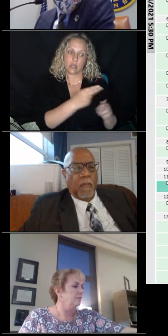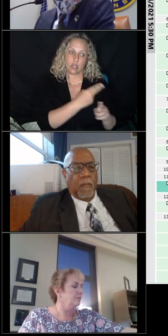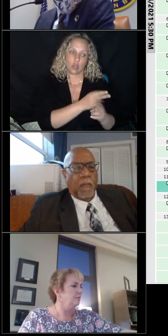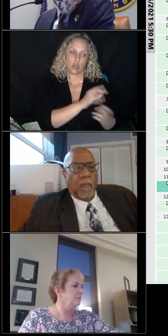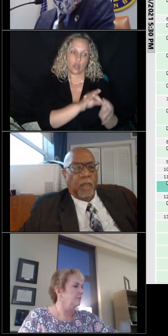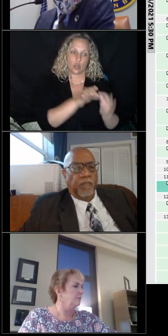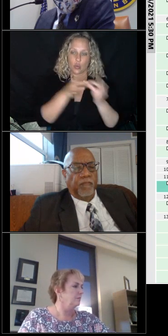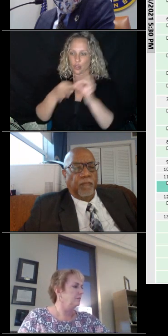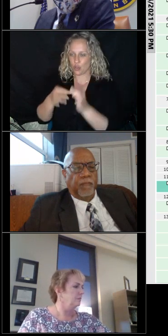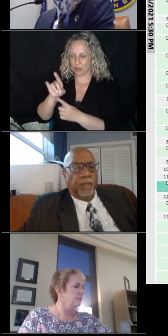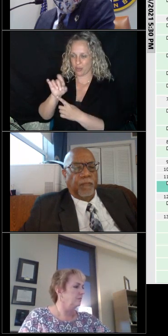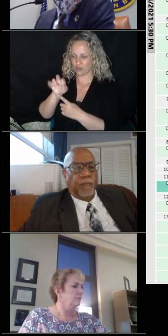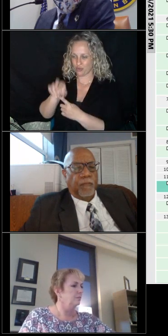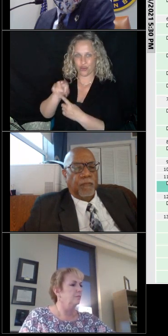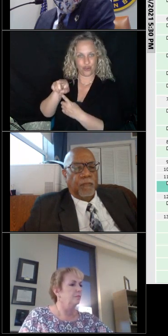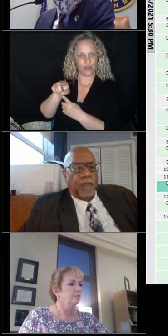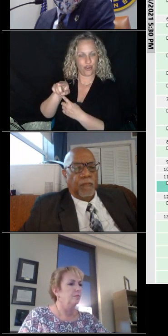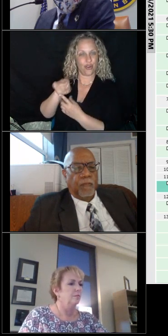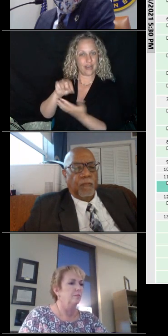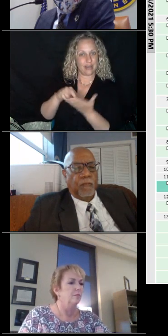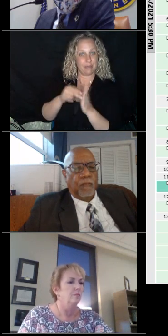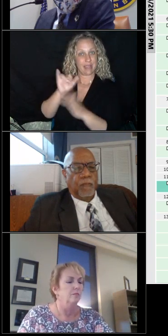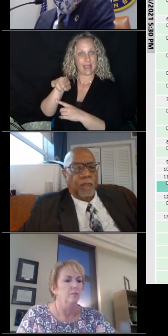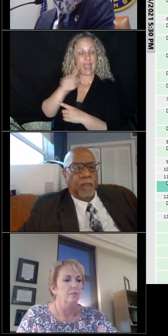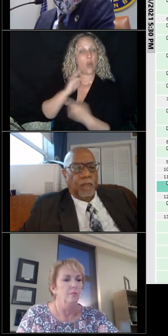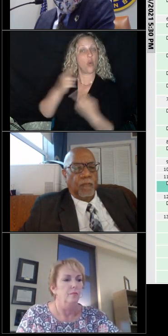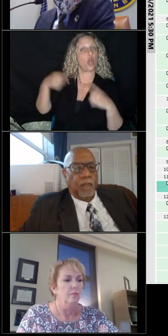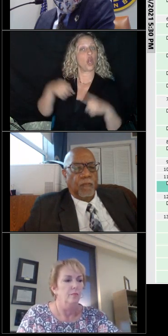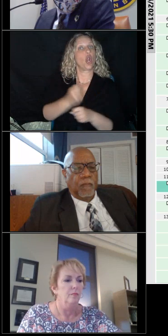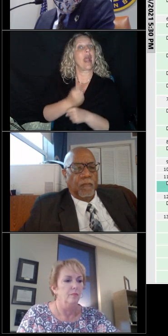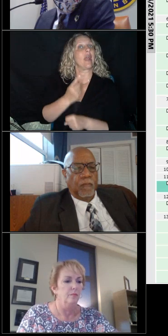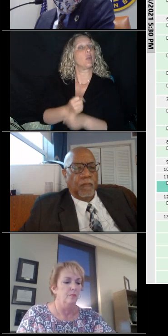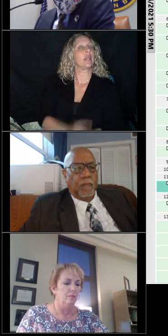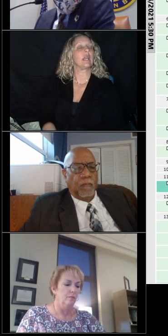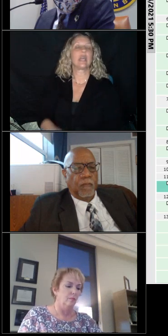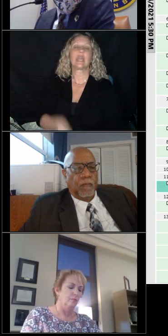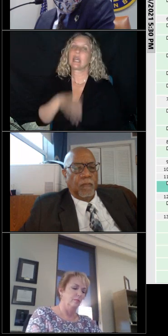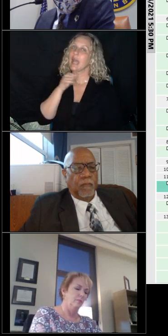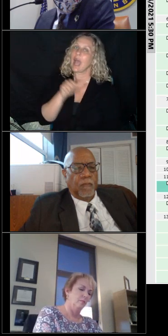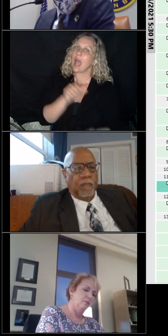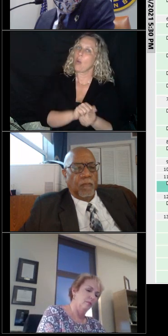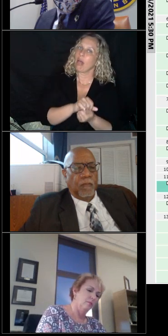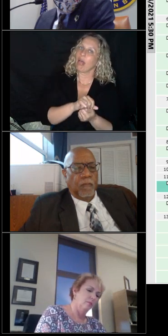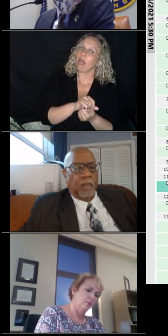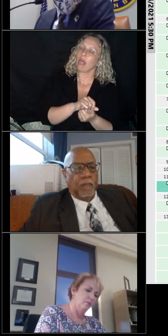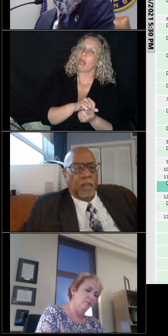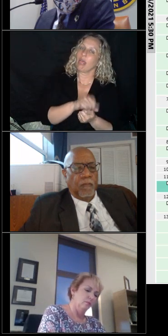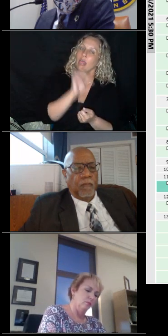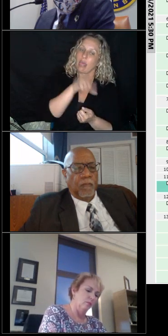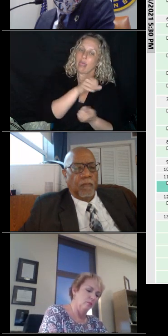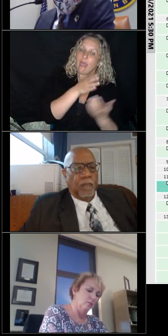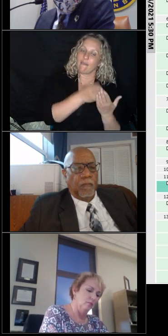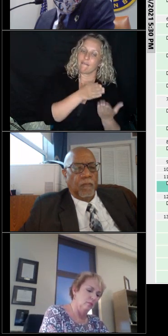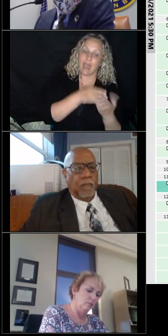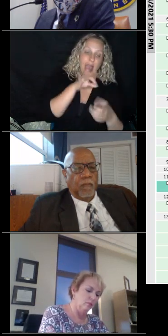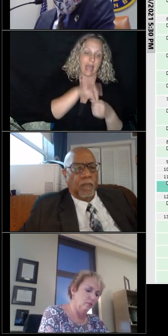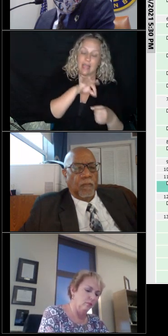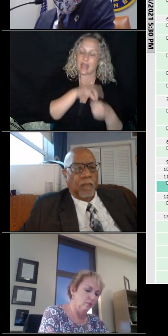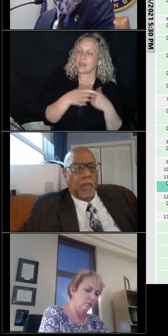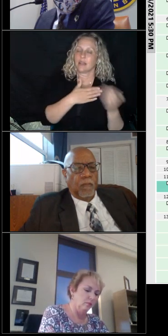the charter to mean that it would occur annually, notwithstanding the fact that there is an election or not an